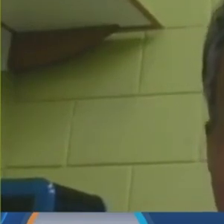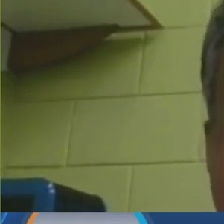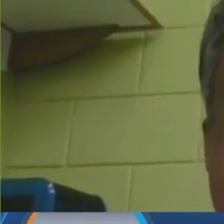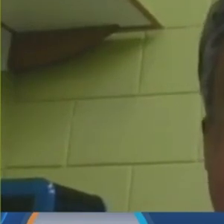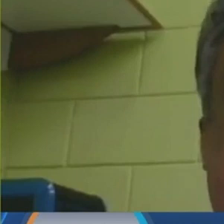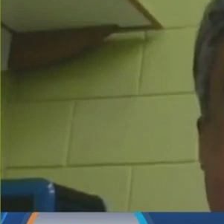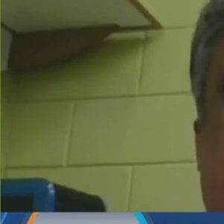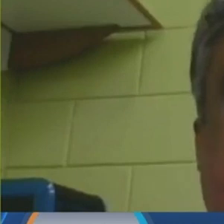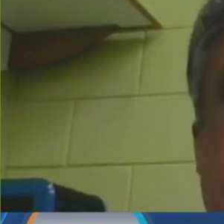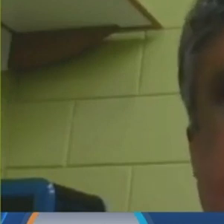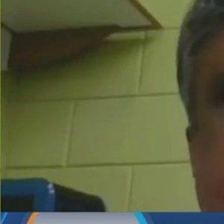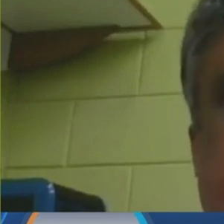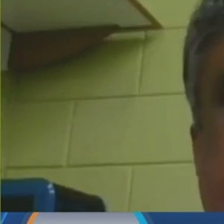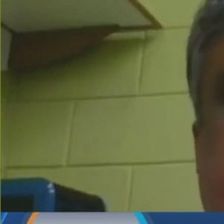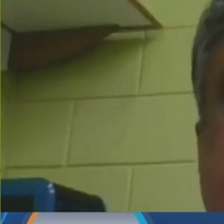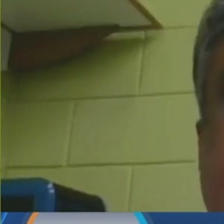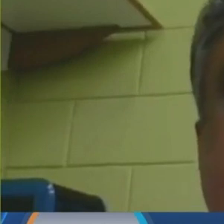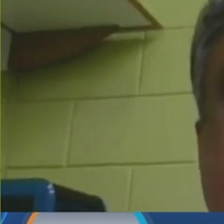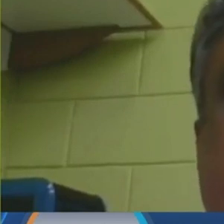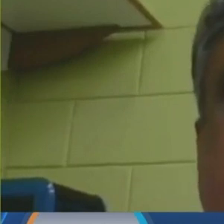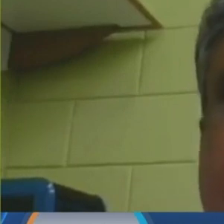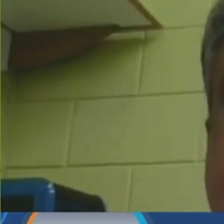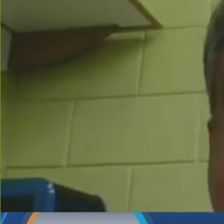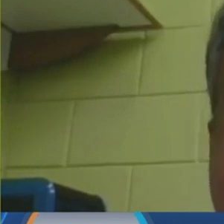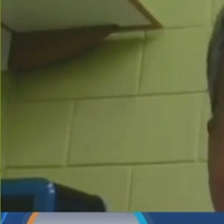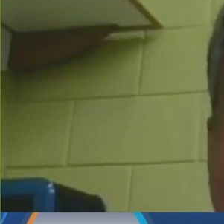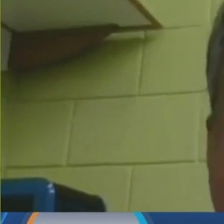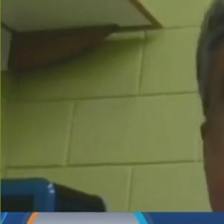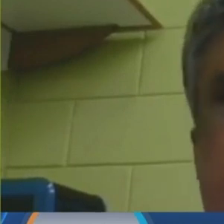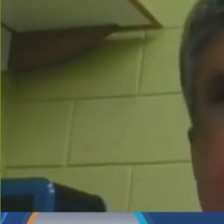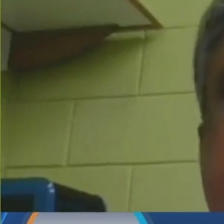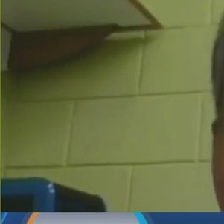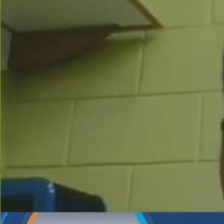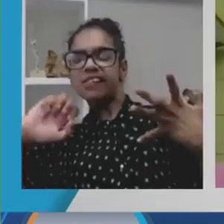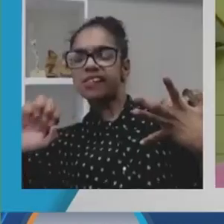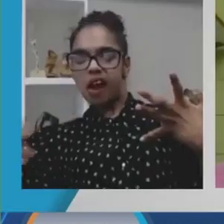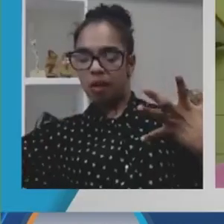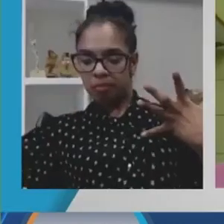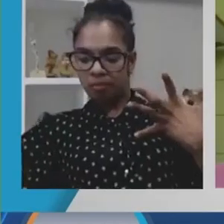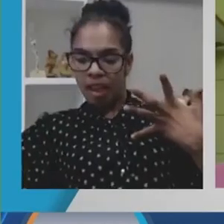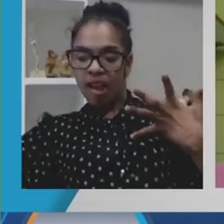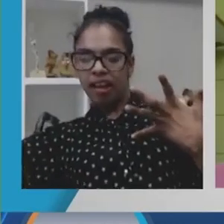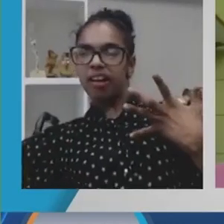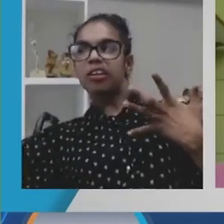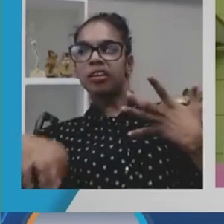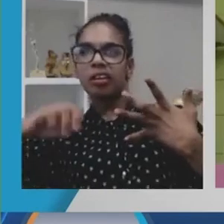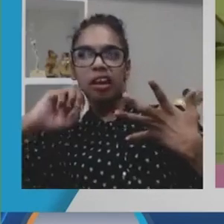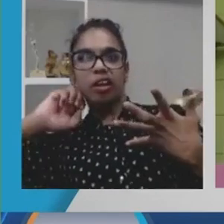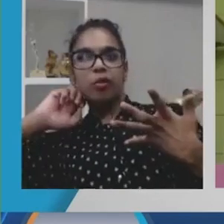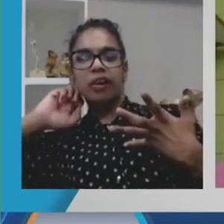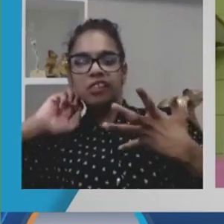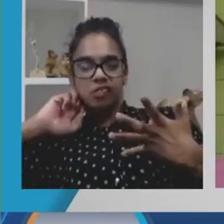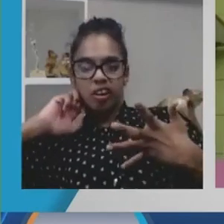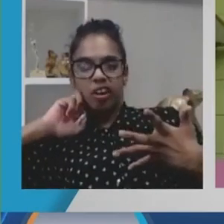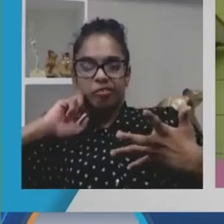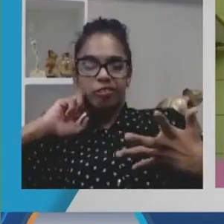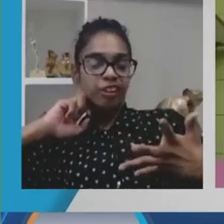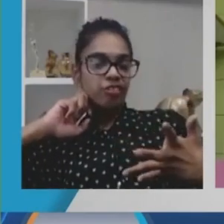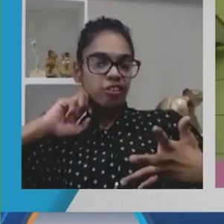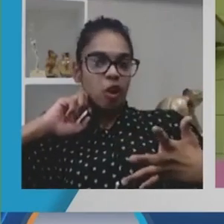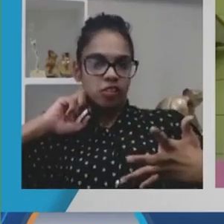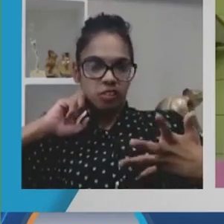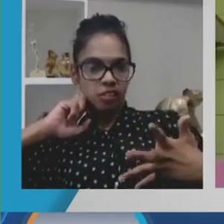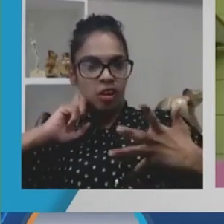inclusive, sustainable, and accessible society for all of us. Mr. Gittins, a US